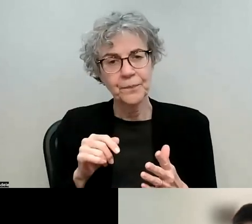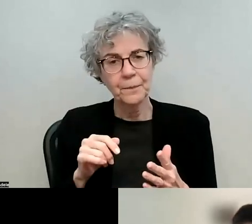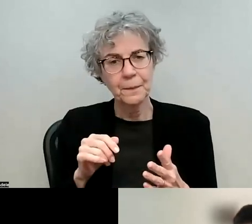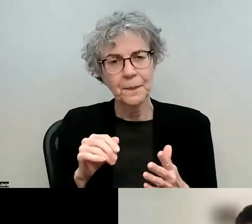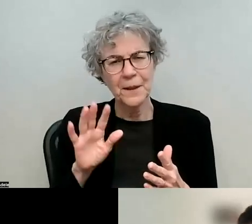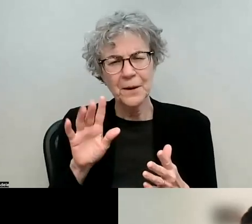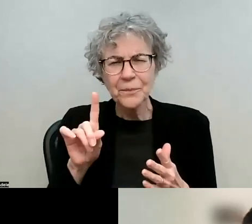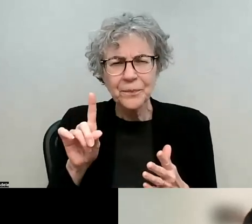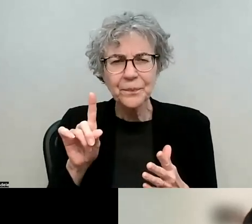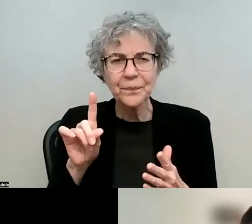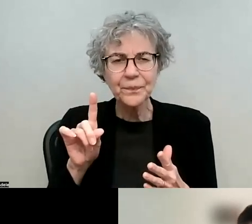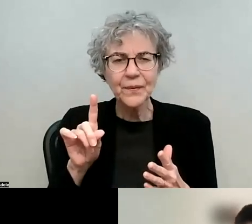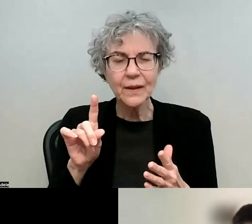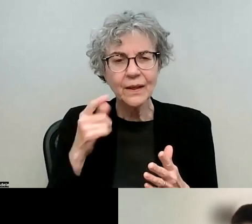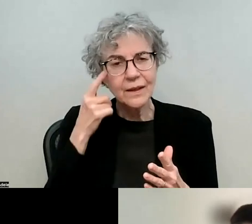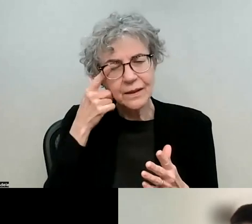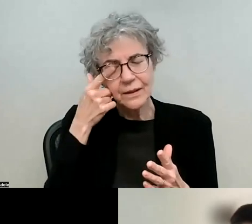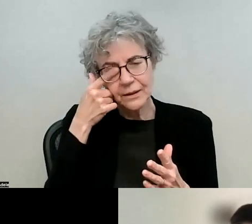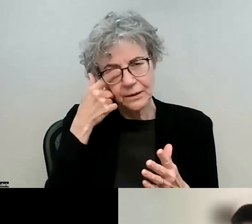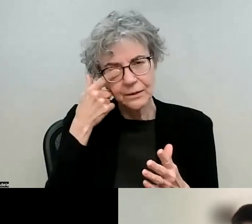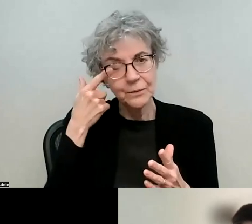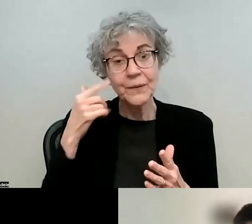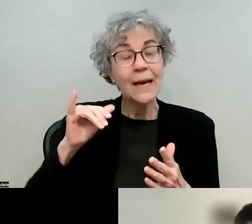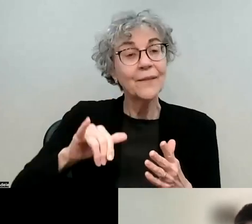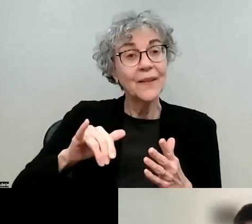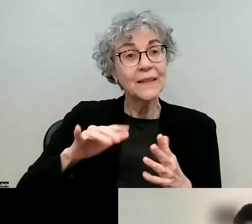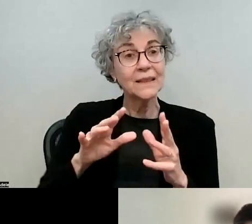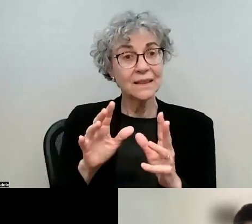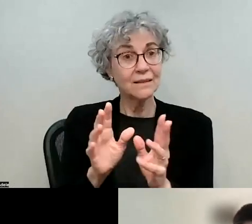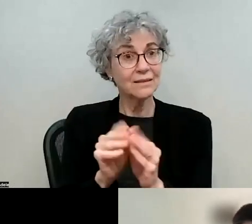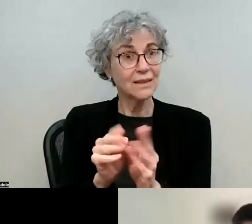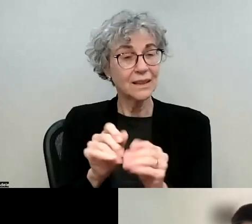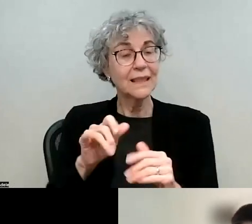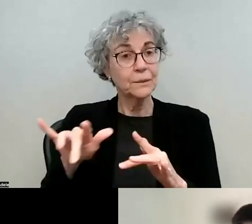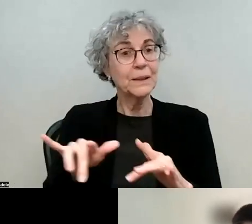Again, this session is being recorded, and so if you